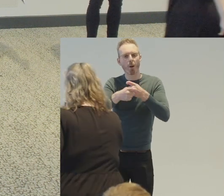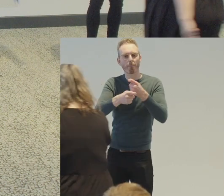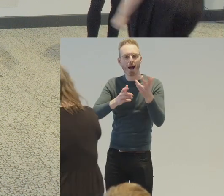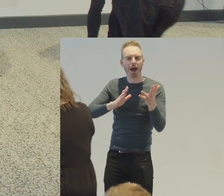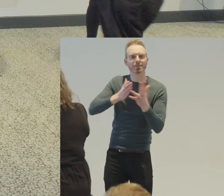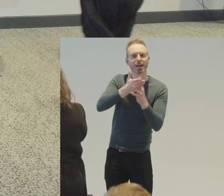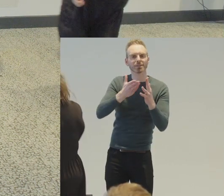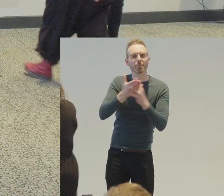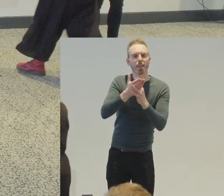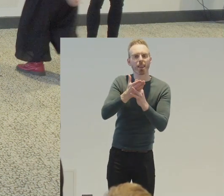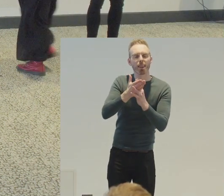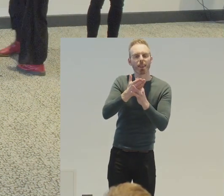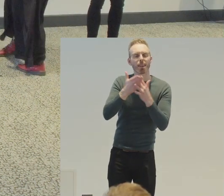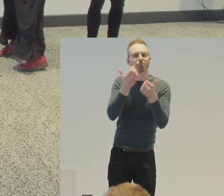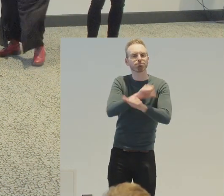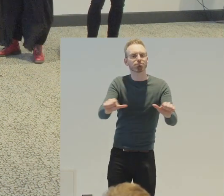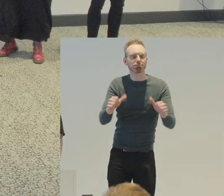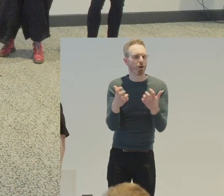All right.